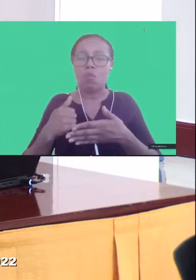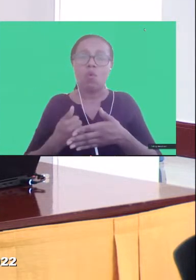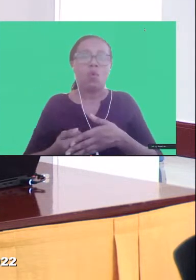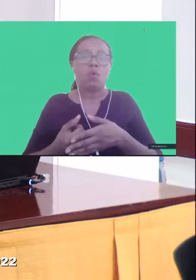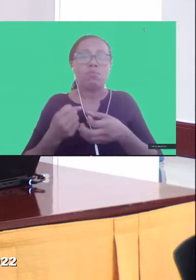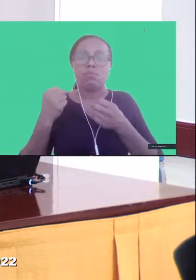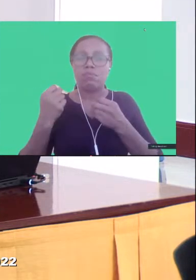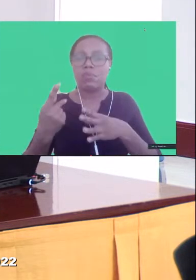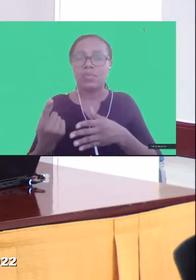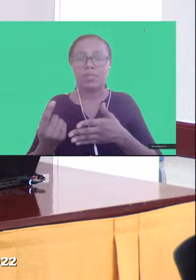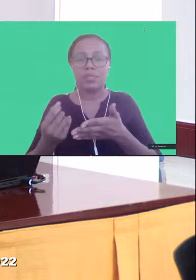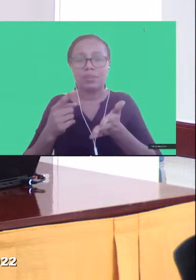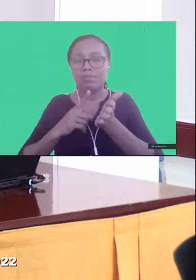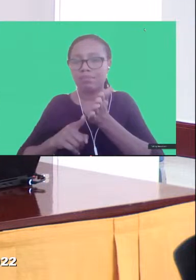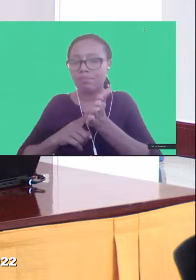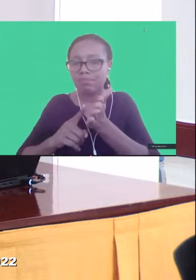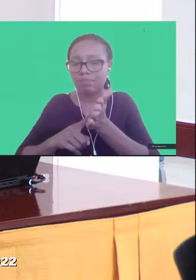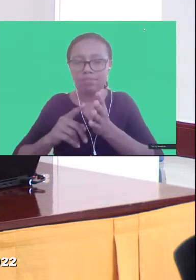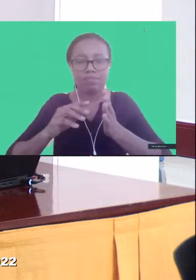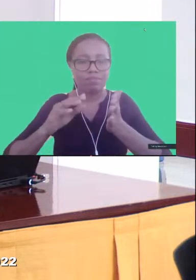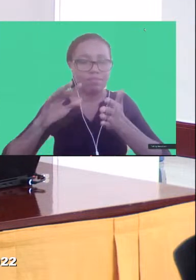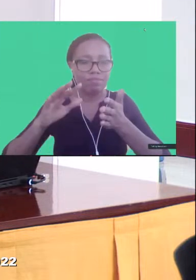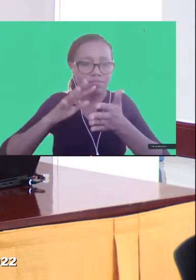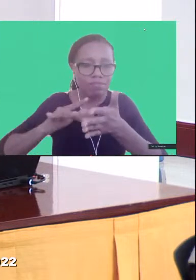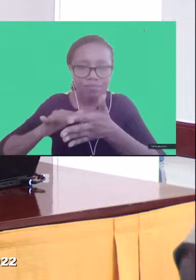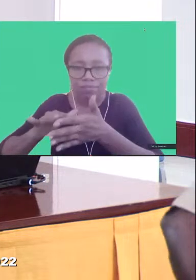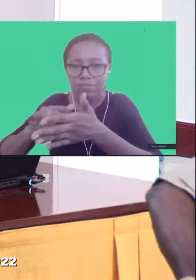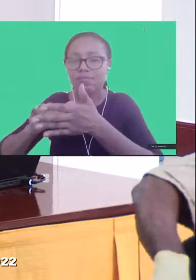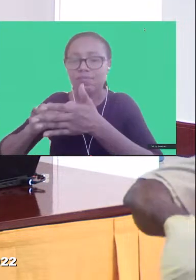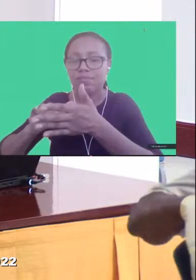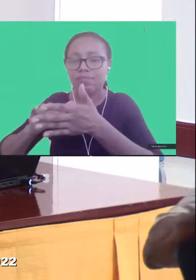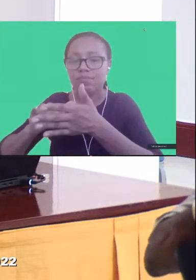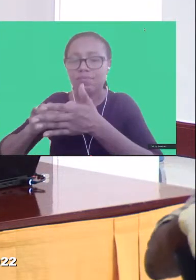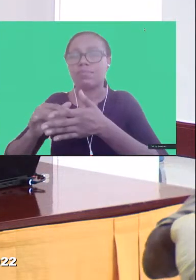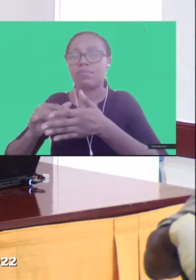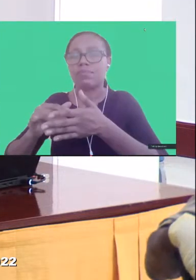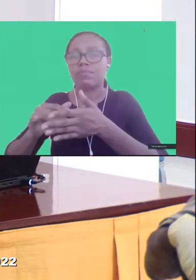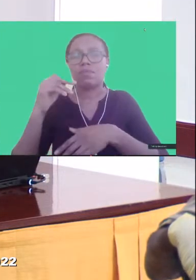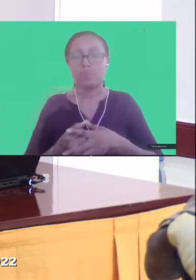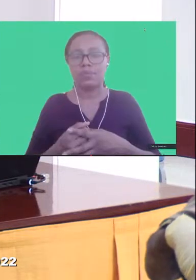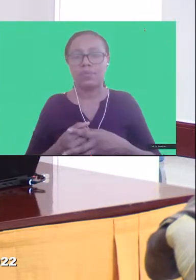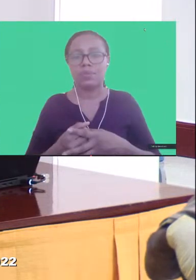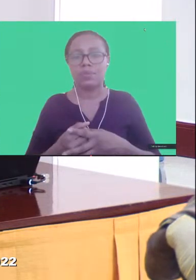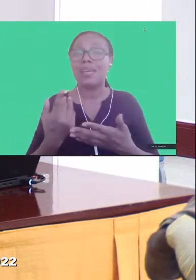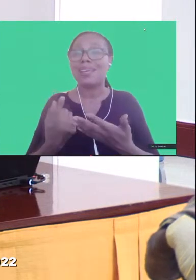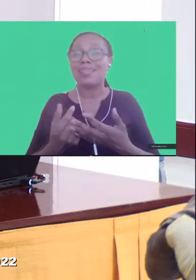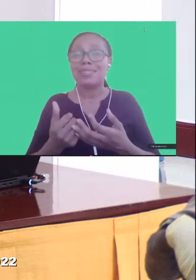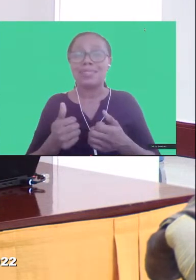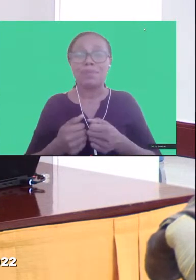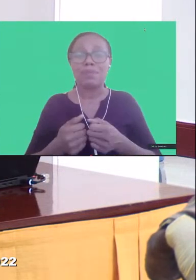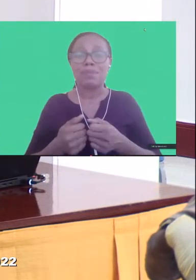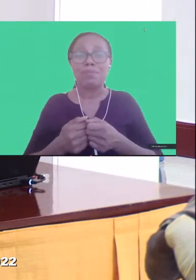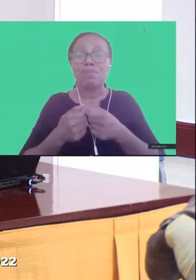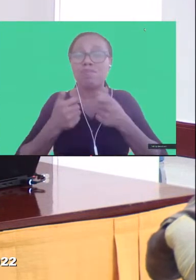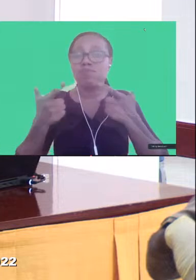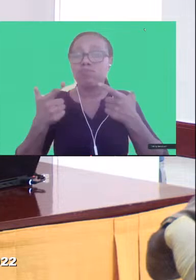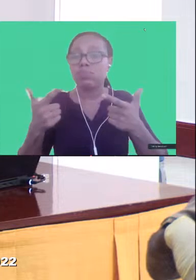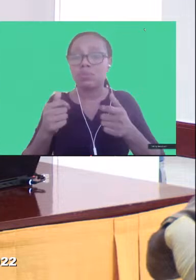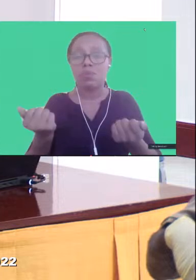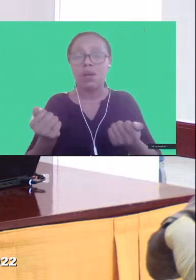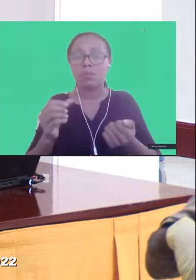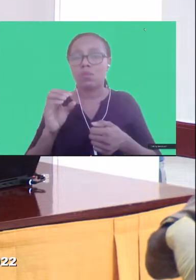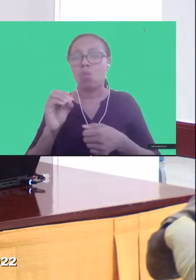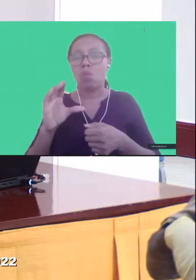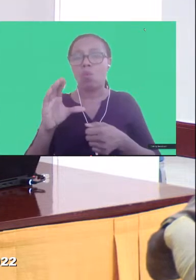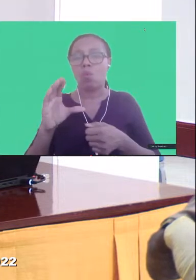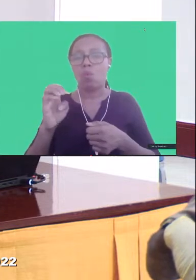that is the largest of the studies was actually the ocean energy studies. We would have looked in terms of the detailed, comprehensive